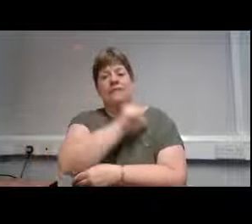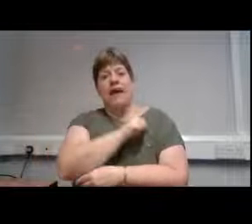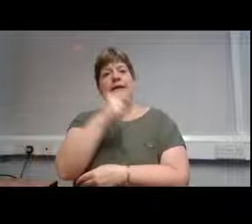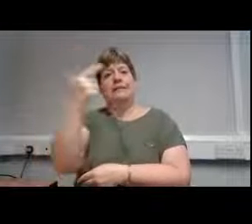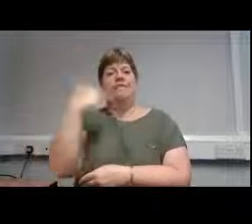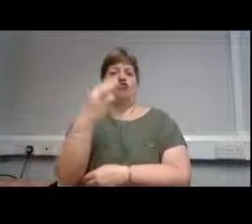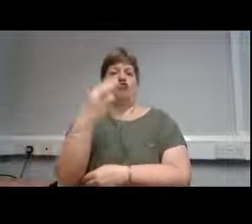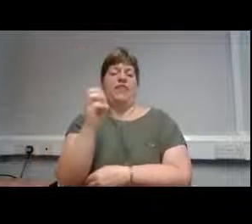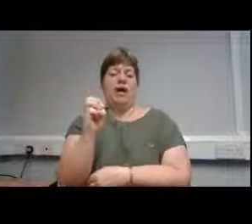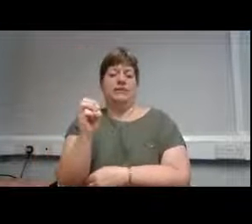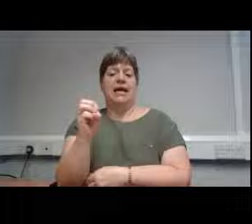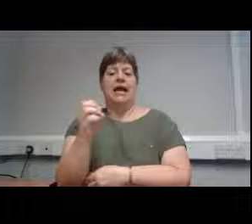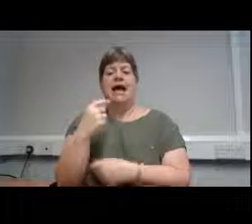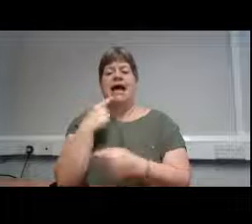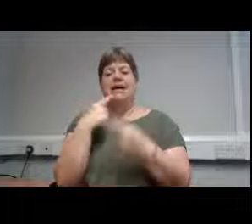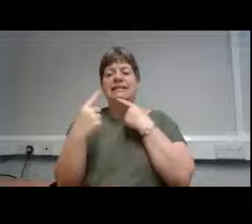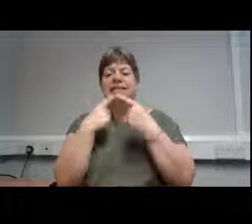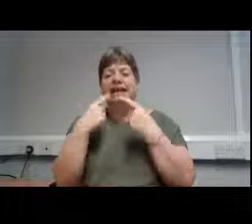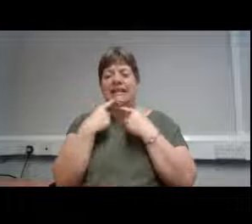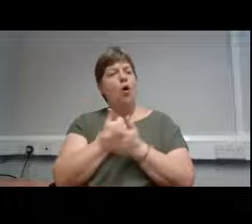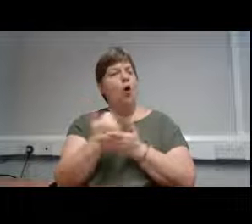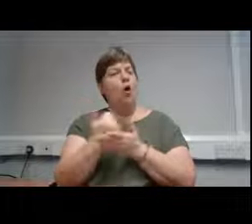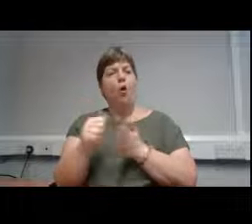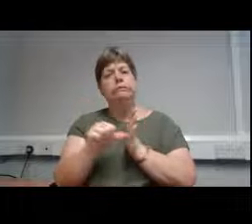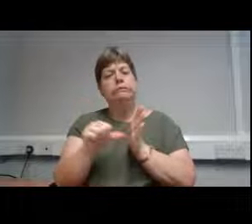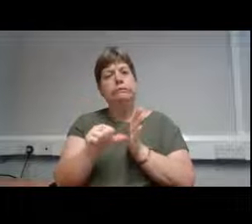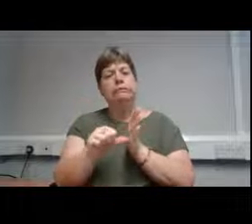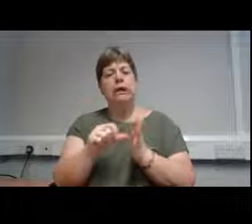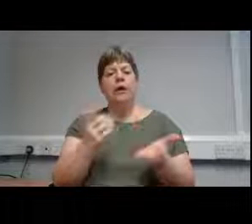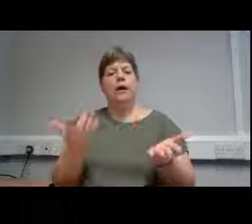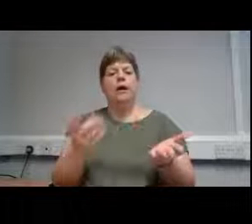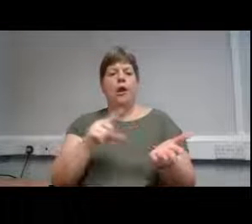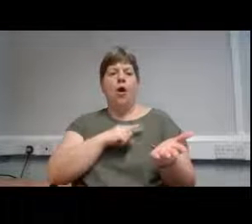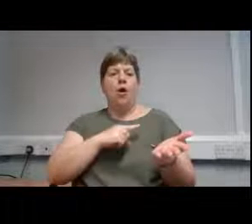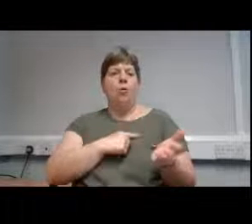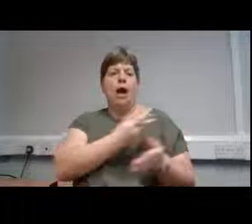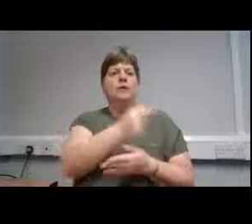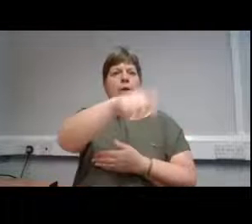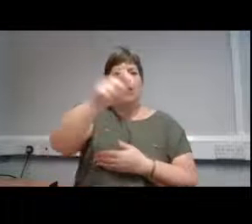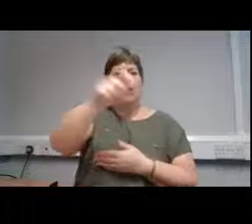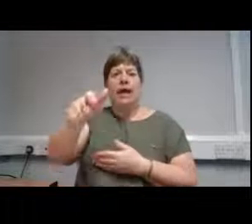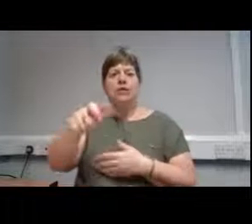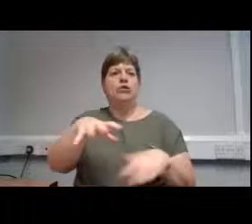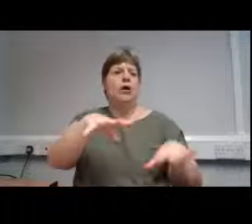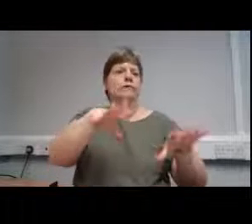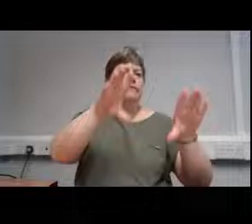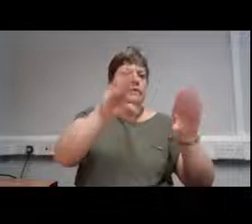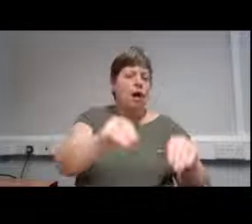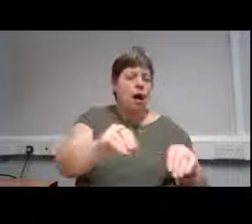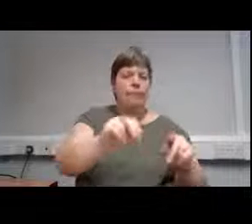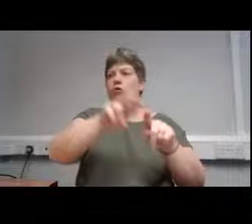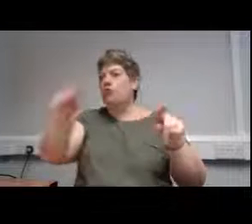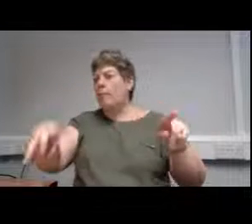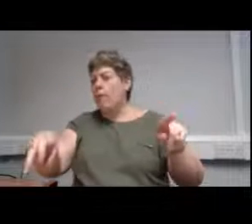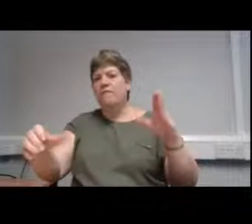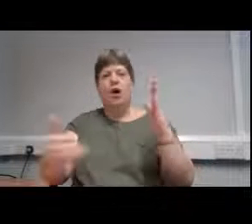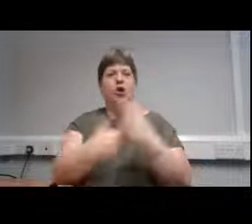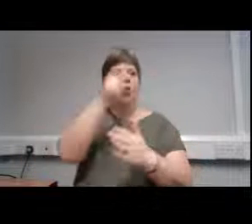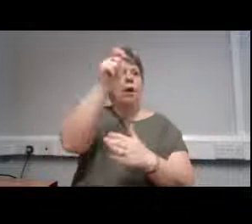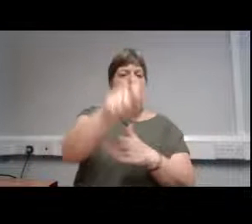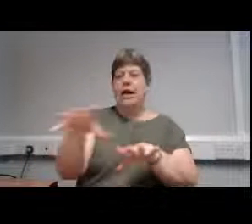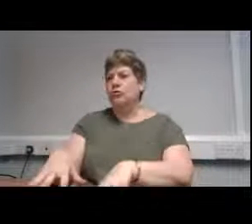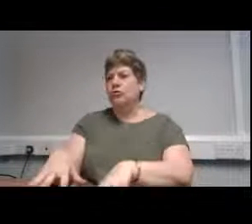20,730. Now, data is always a bit of a challenge because we have, patients who have stopped who drop off, and we have new patients that start and come